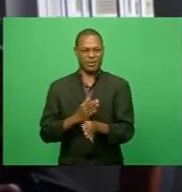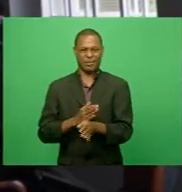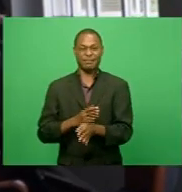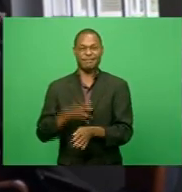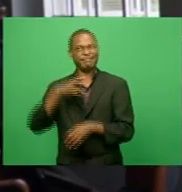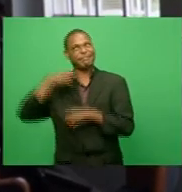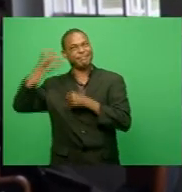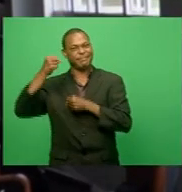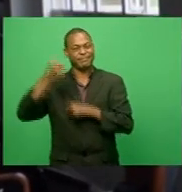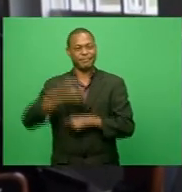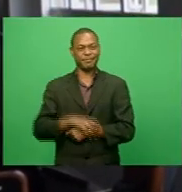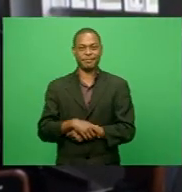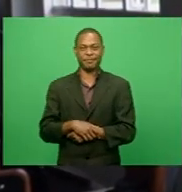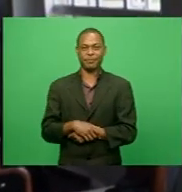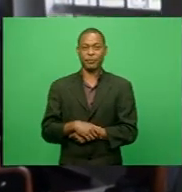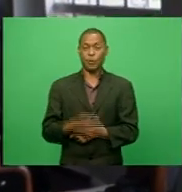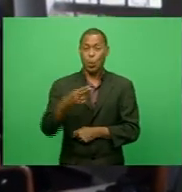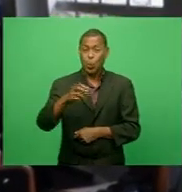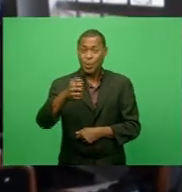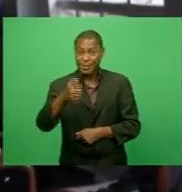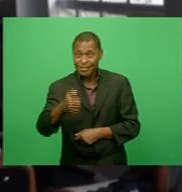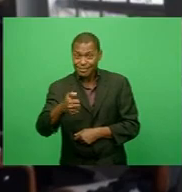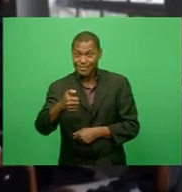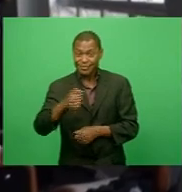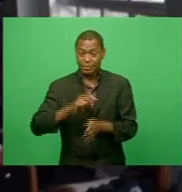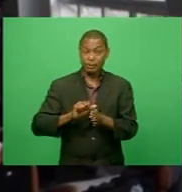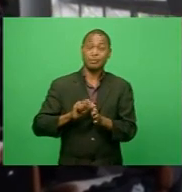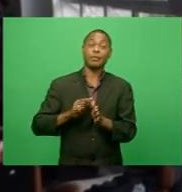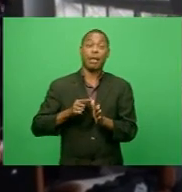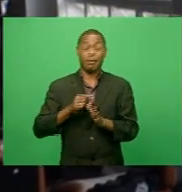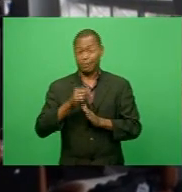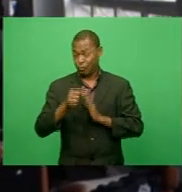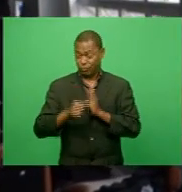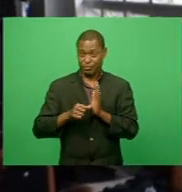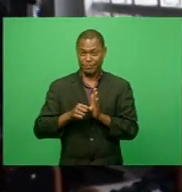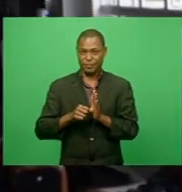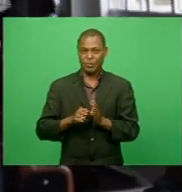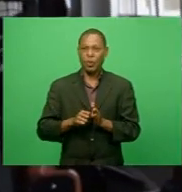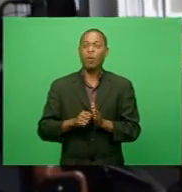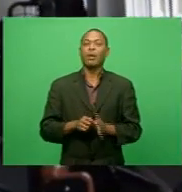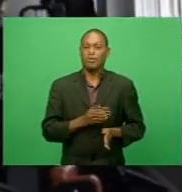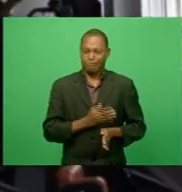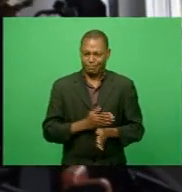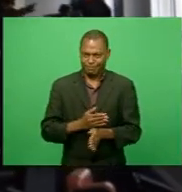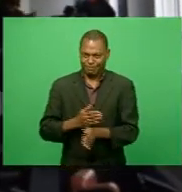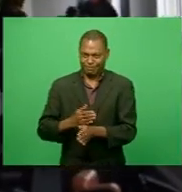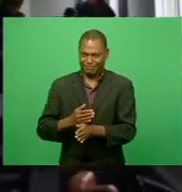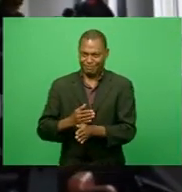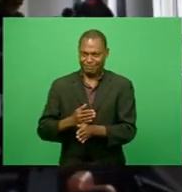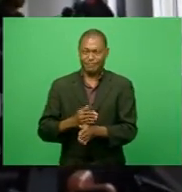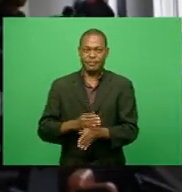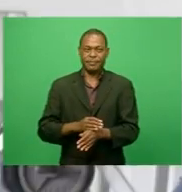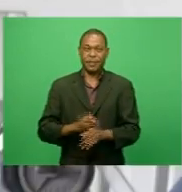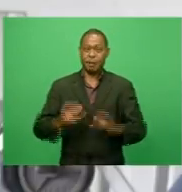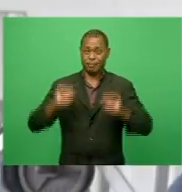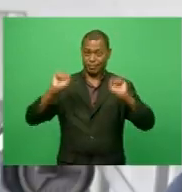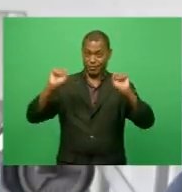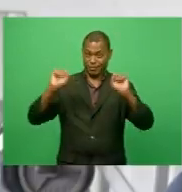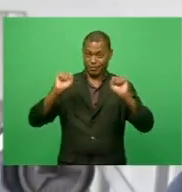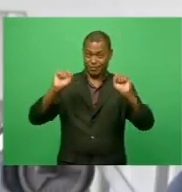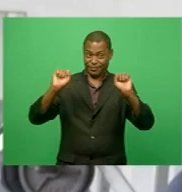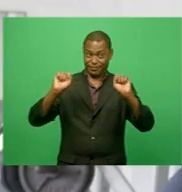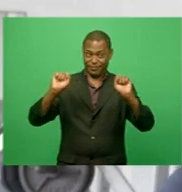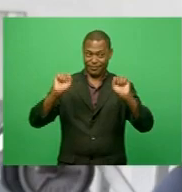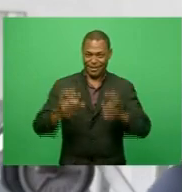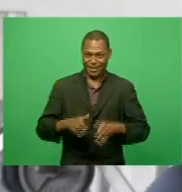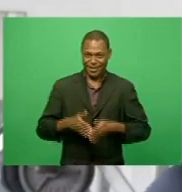The 26-year-old have worked many jobs before his transition to bodybuilding 5 years ago. I really faced a lot of hardships because I had